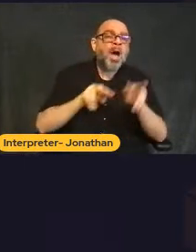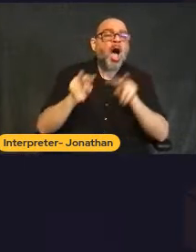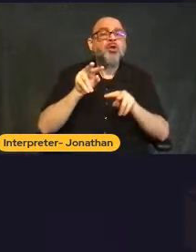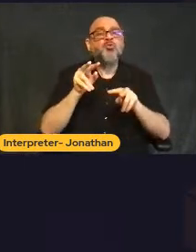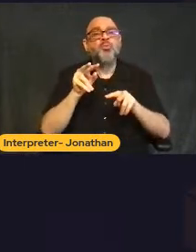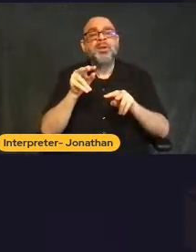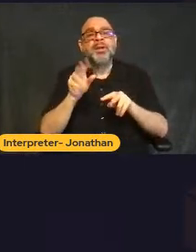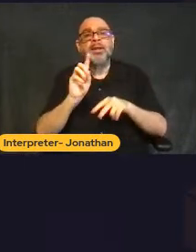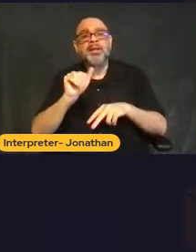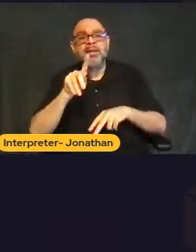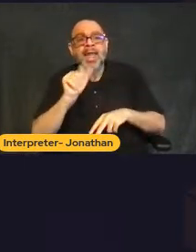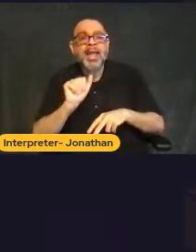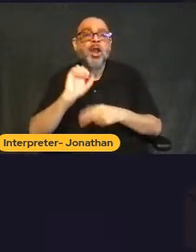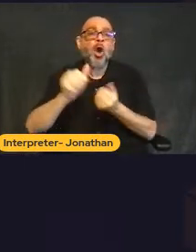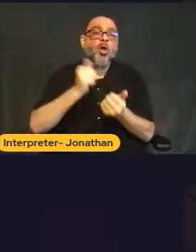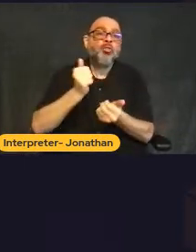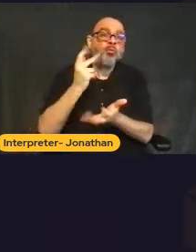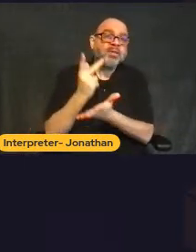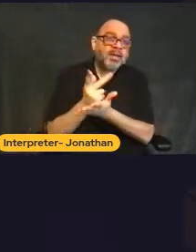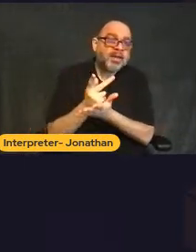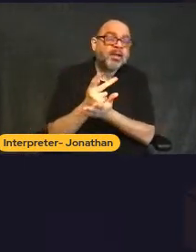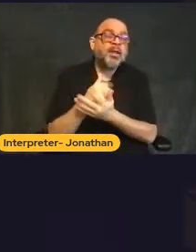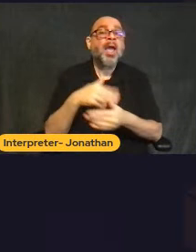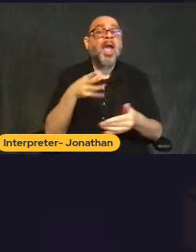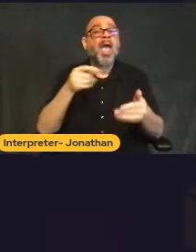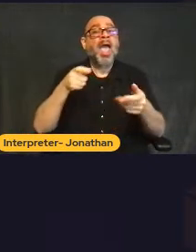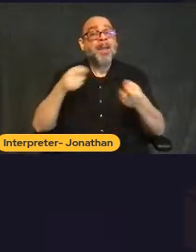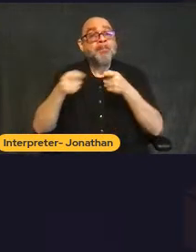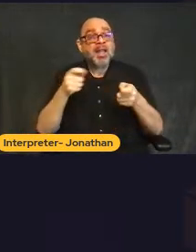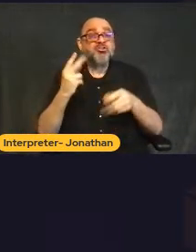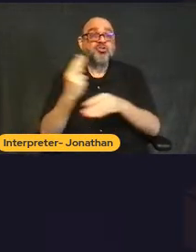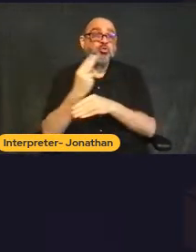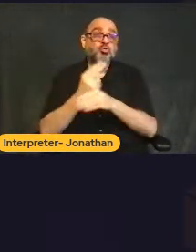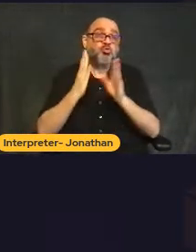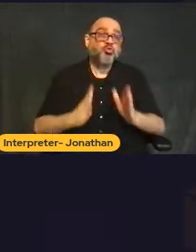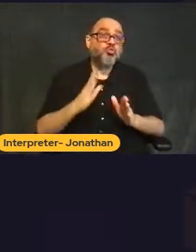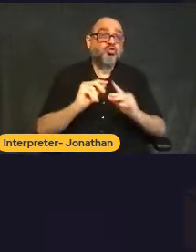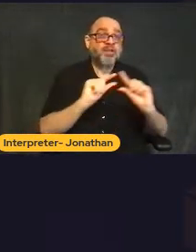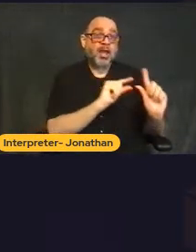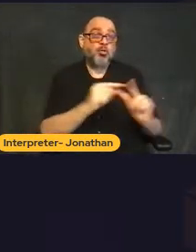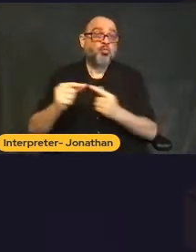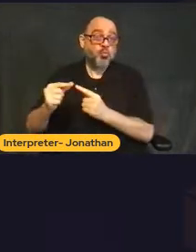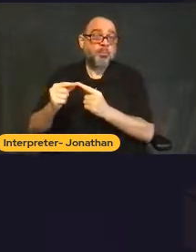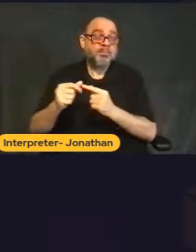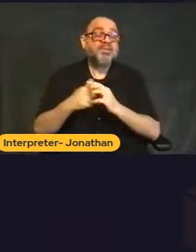authentication, authorization, and managing users and groups.